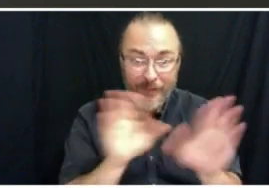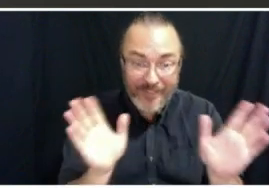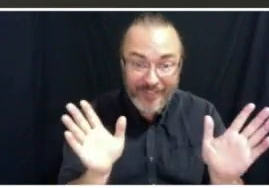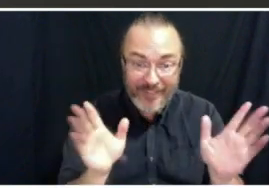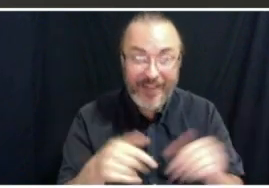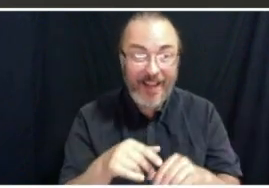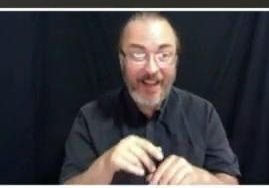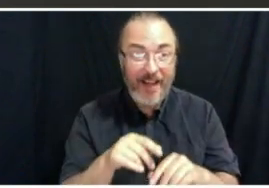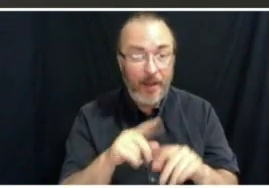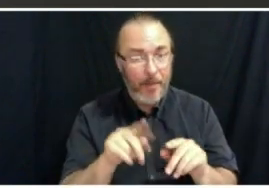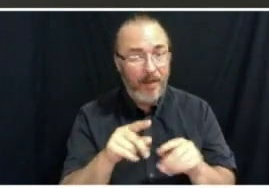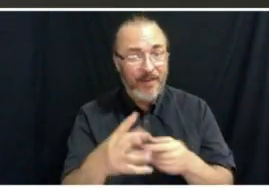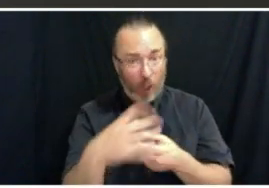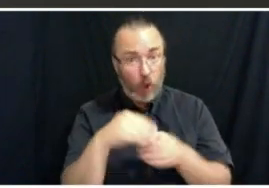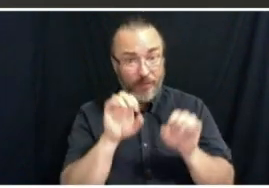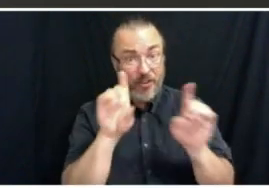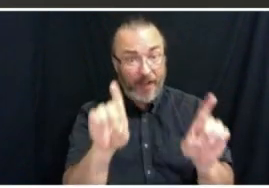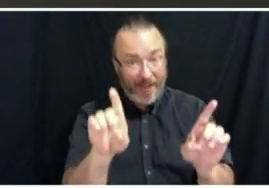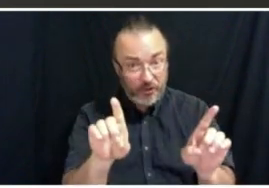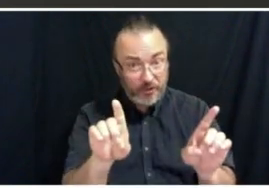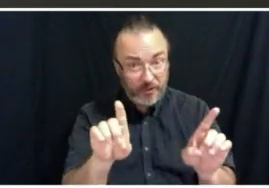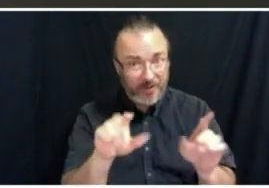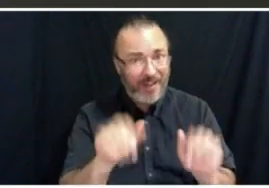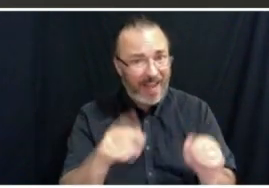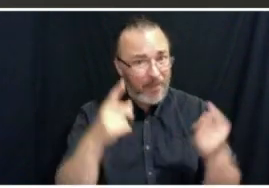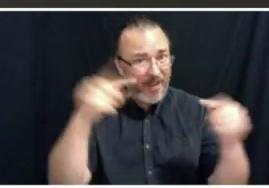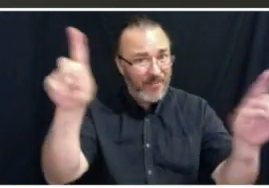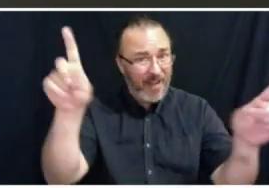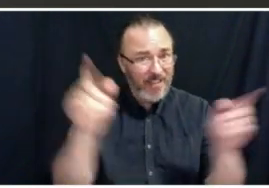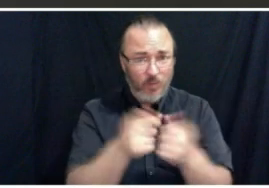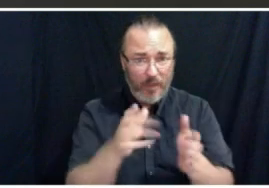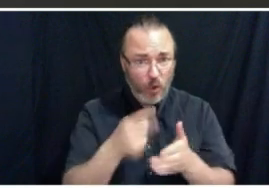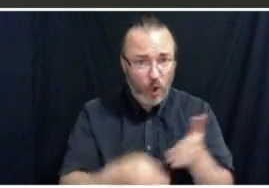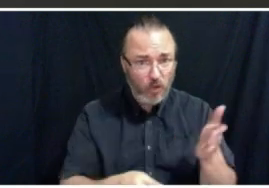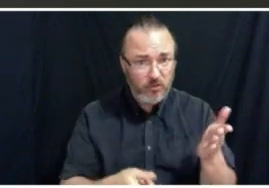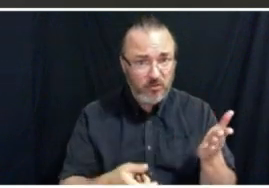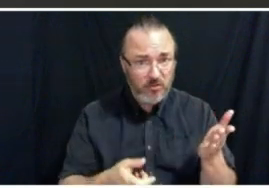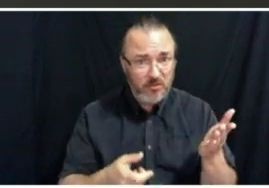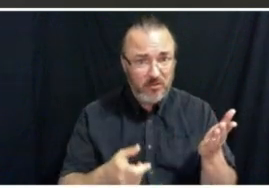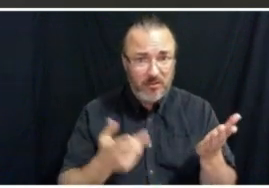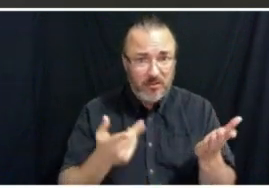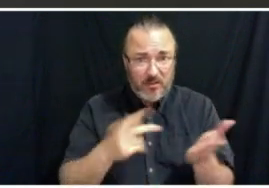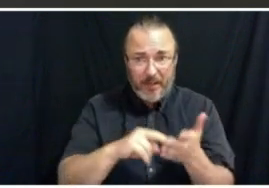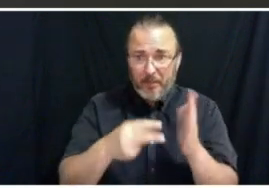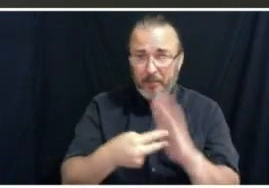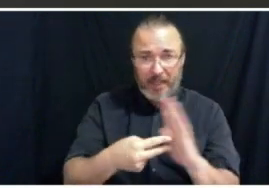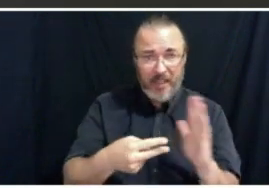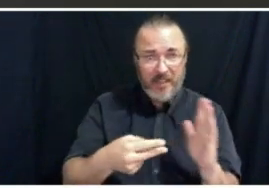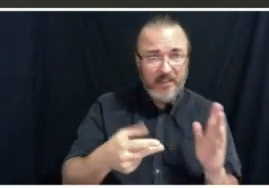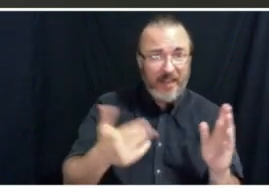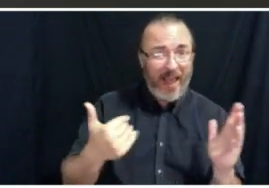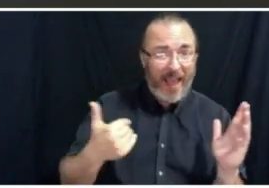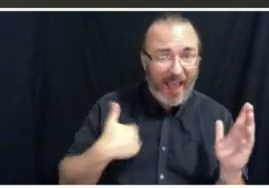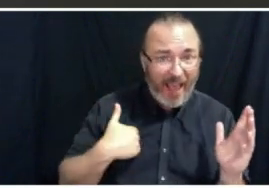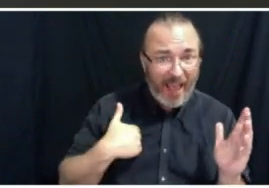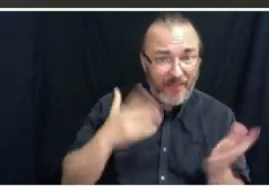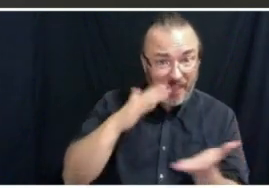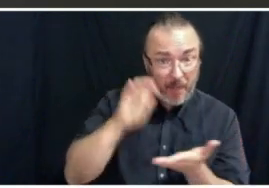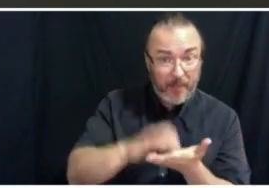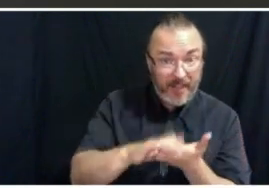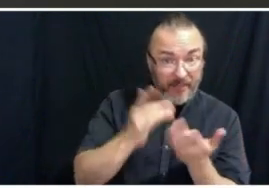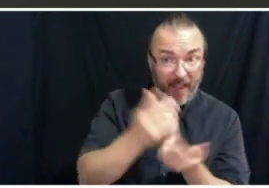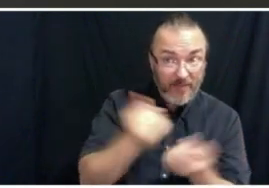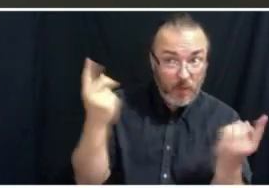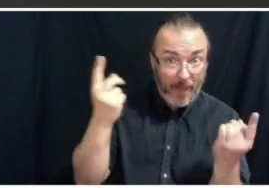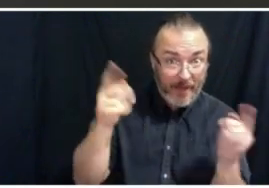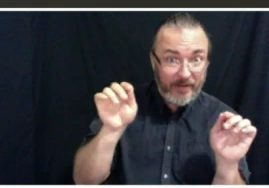education can be very effective without any cost. It's a matter of attitude. It's a matter of having this belief that everyone can learn. But